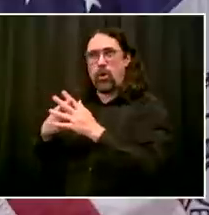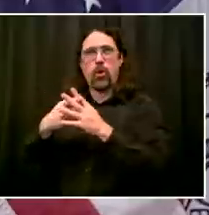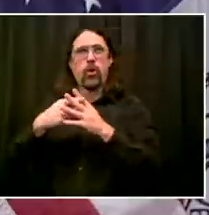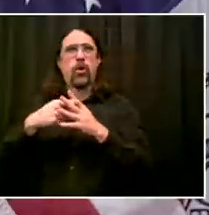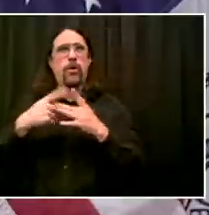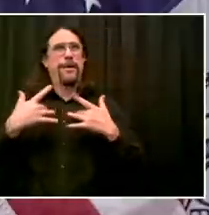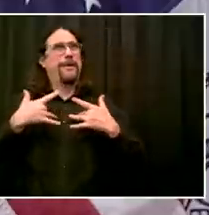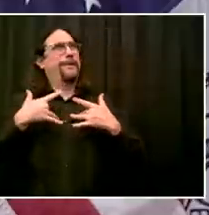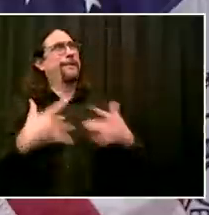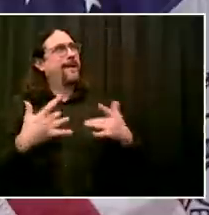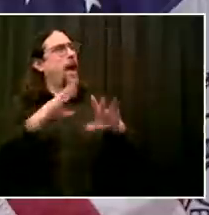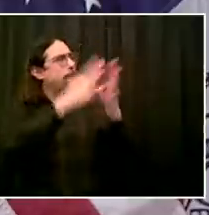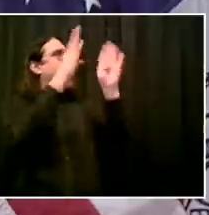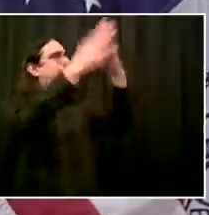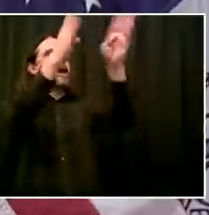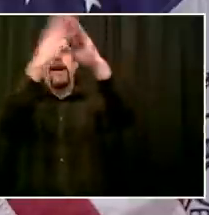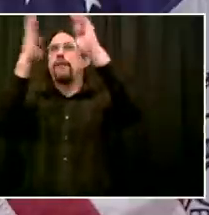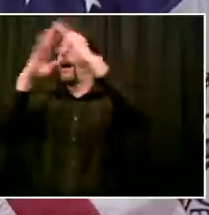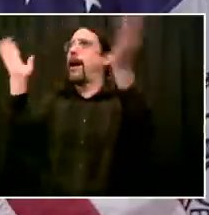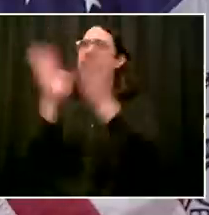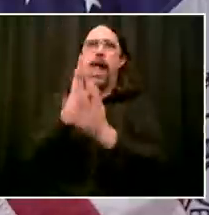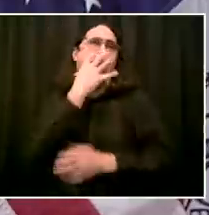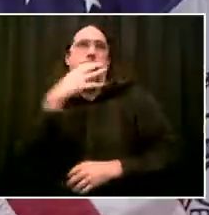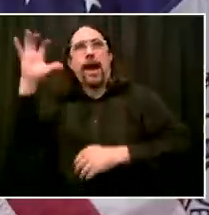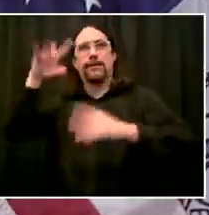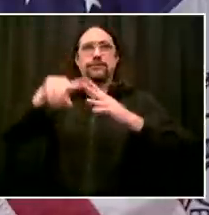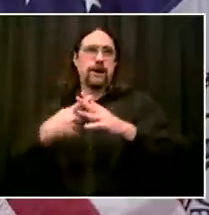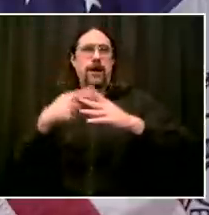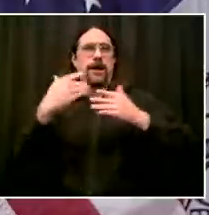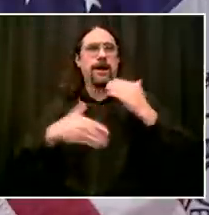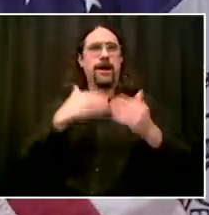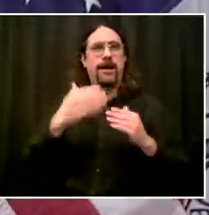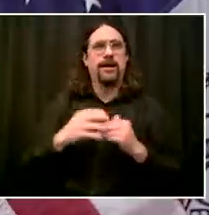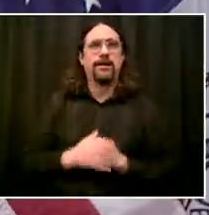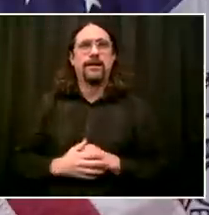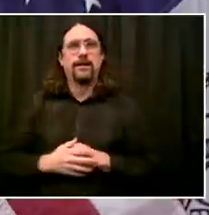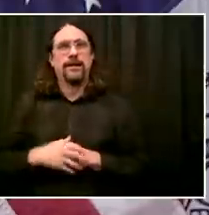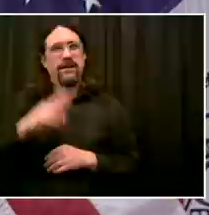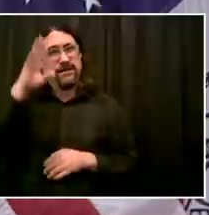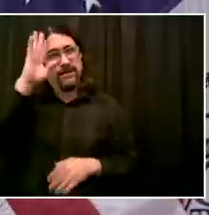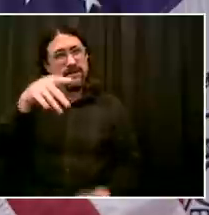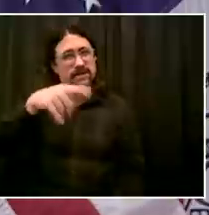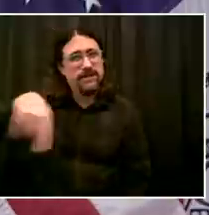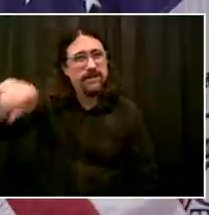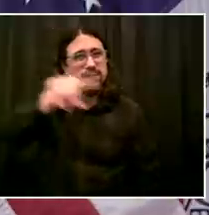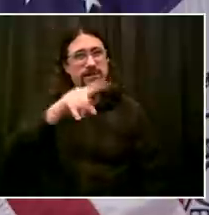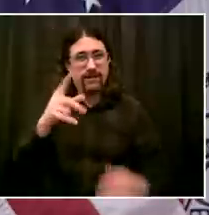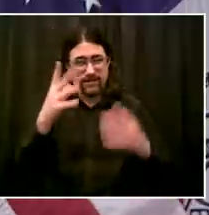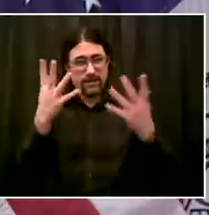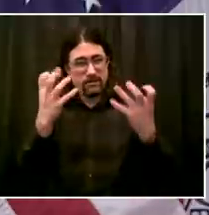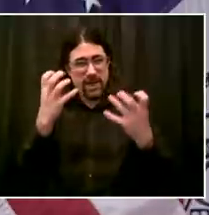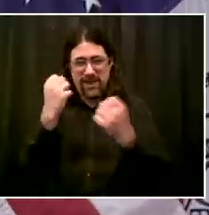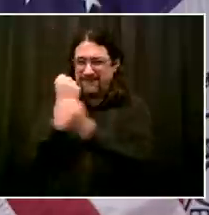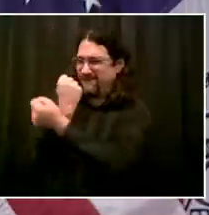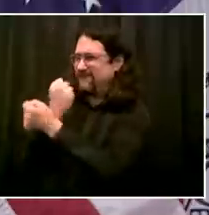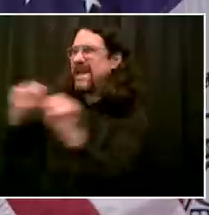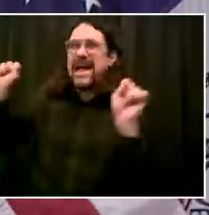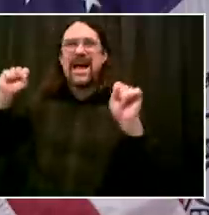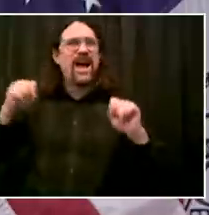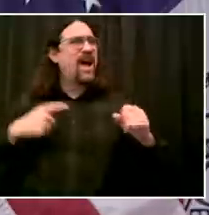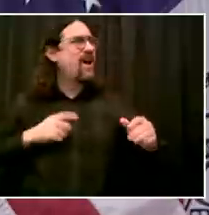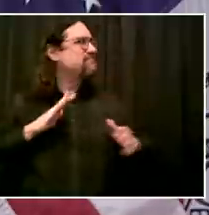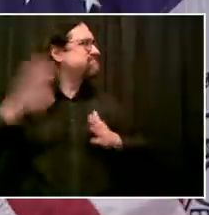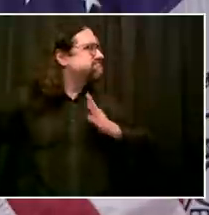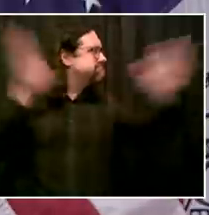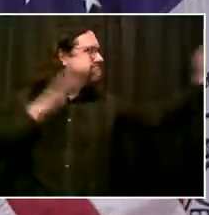back to those things we love, you cannot let your guard down. You can't throw away all the progress we've made. We all have